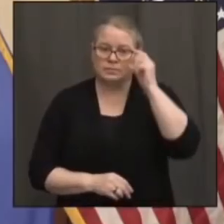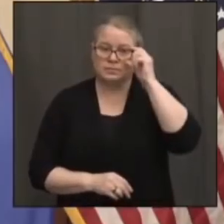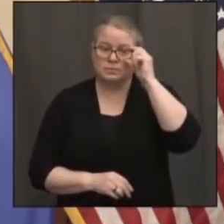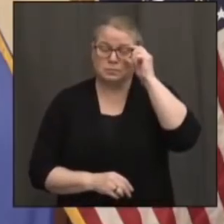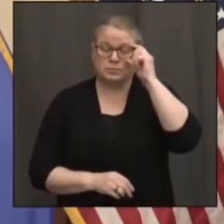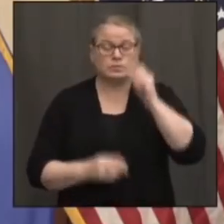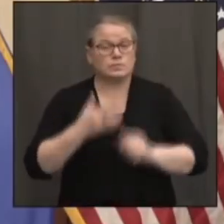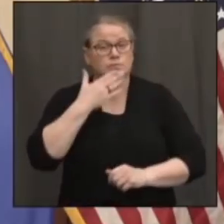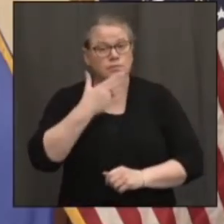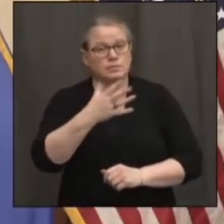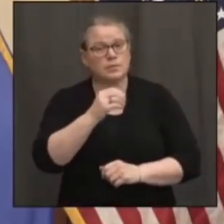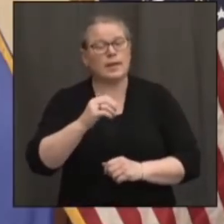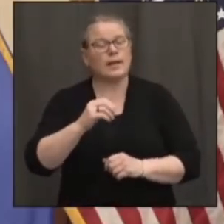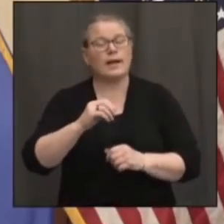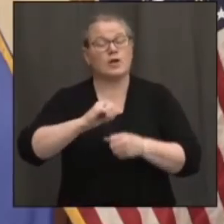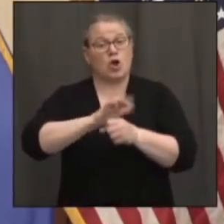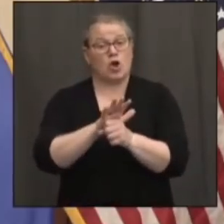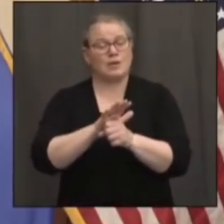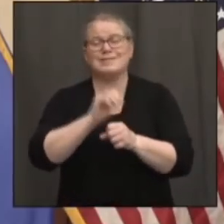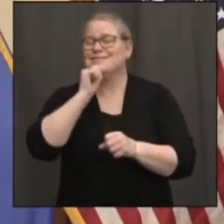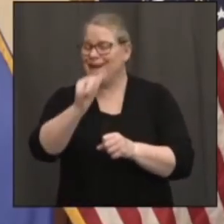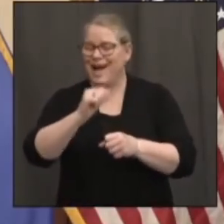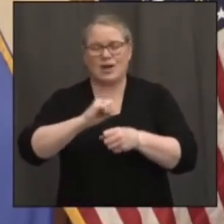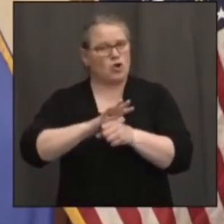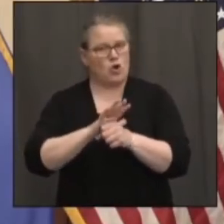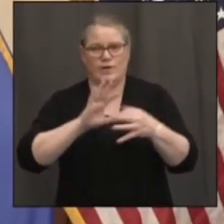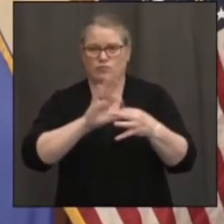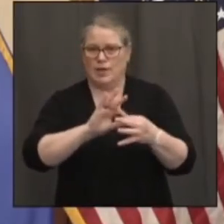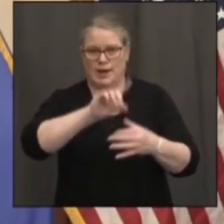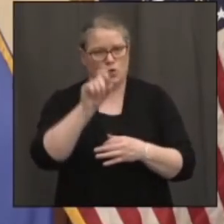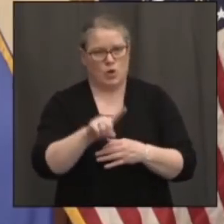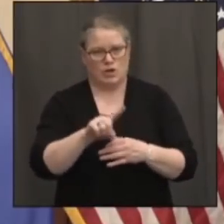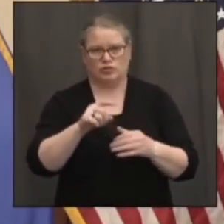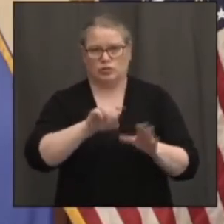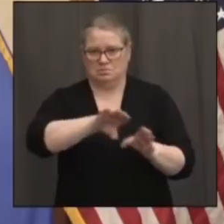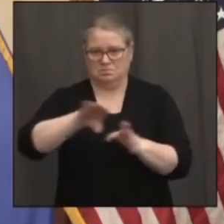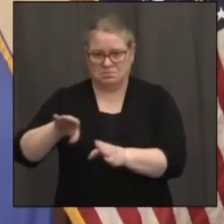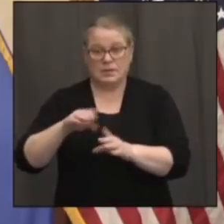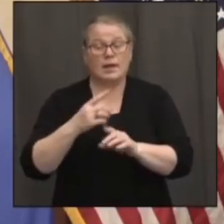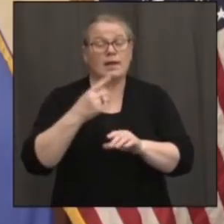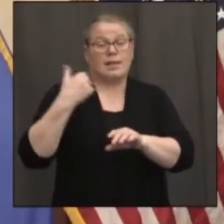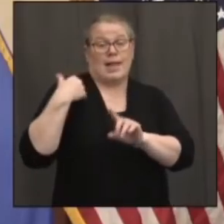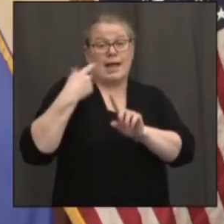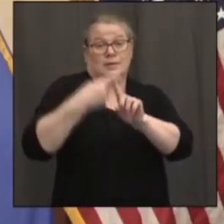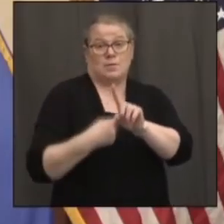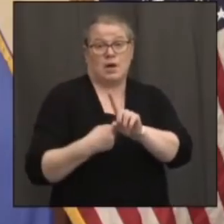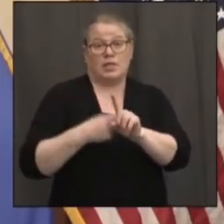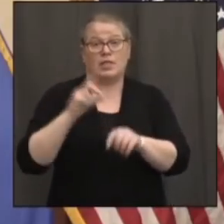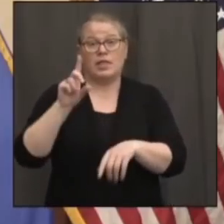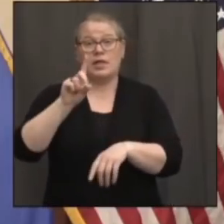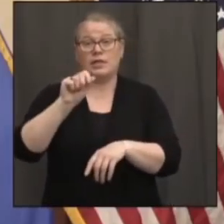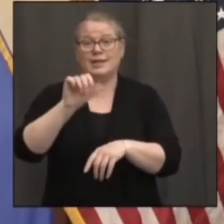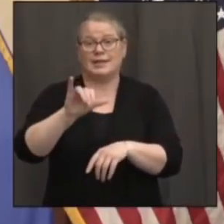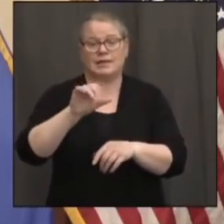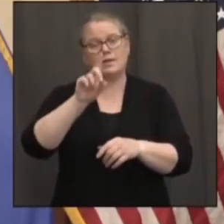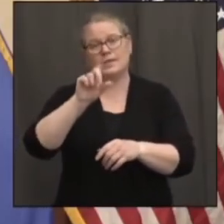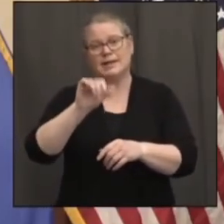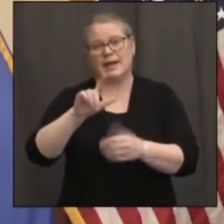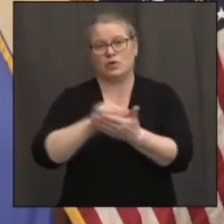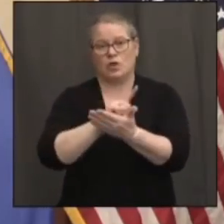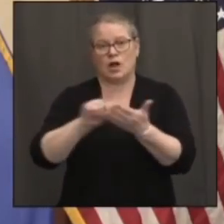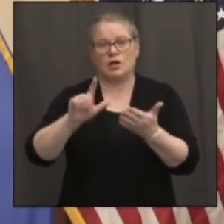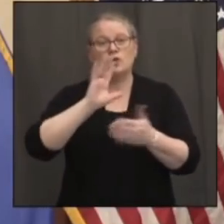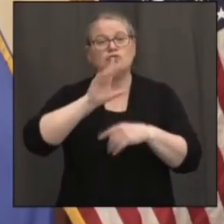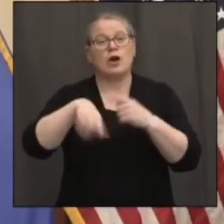Thank you. And a non-COVID related question. Last month, you told the Day of New London that the cost of the state PEER project had increased to